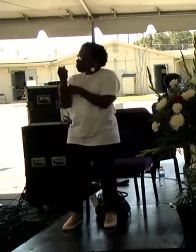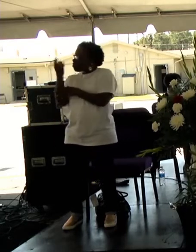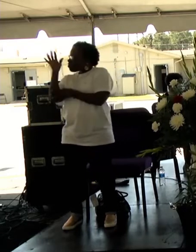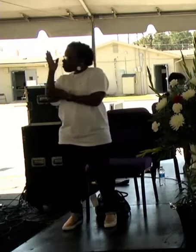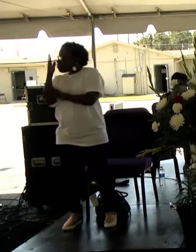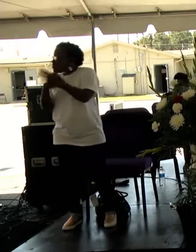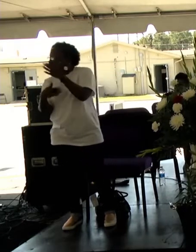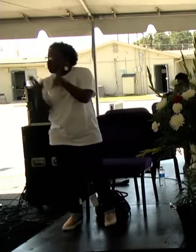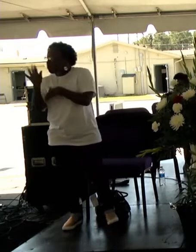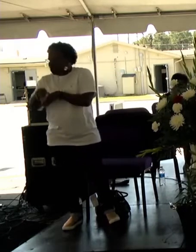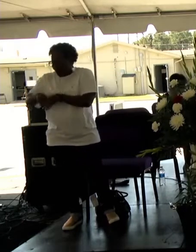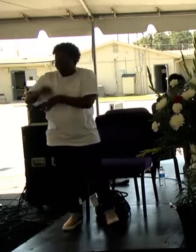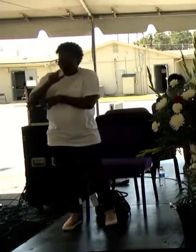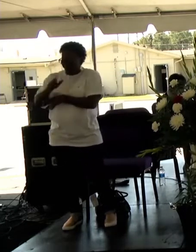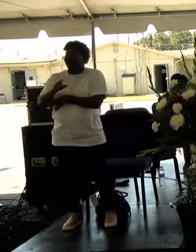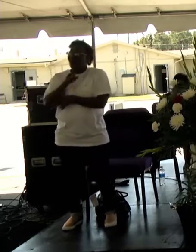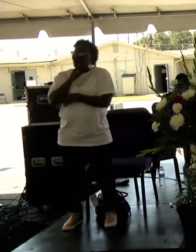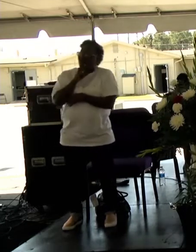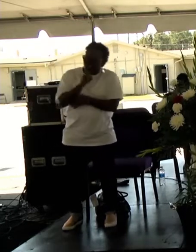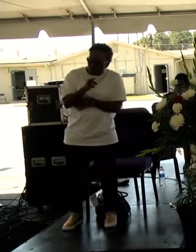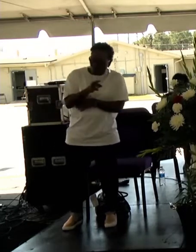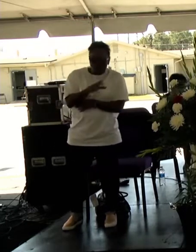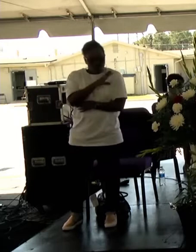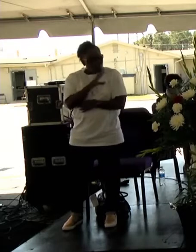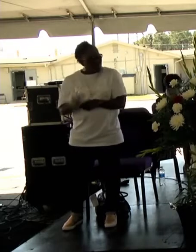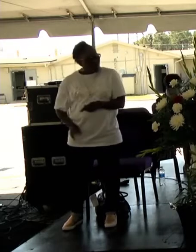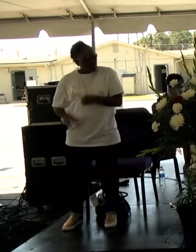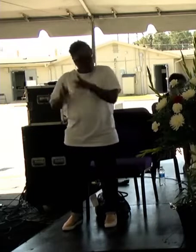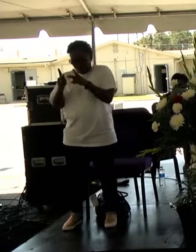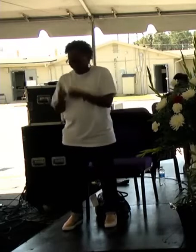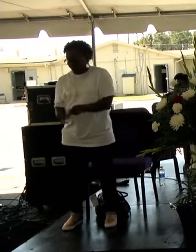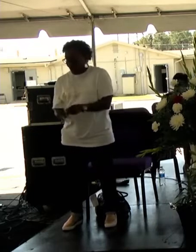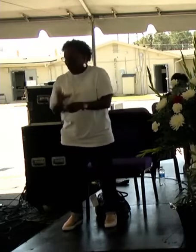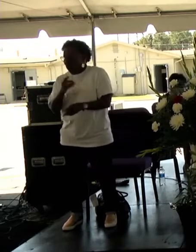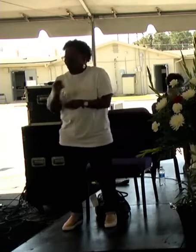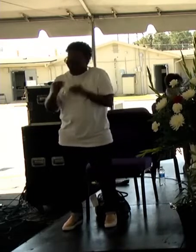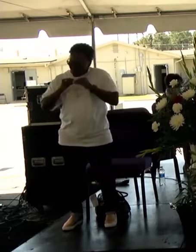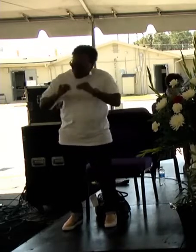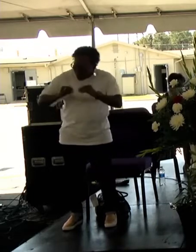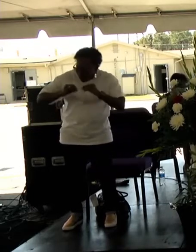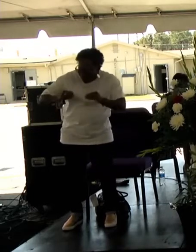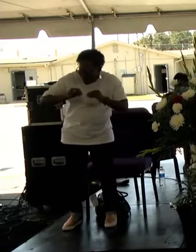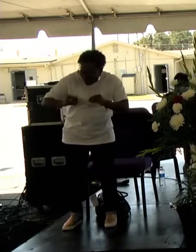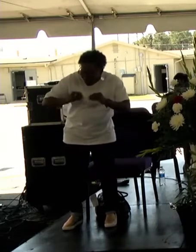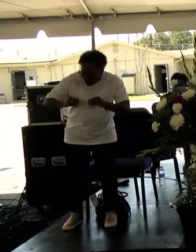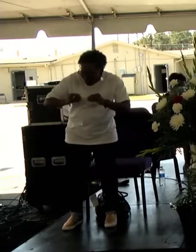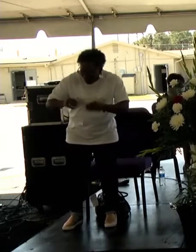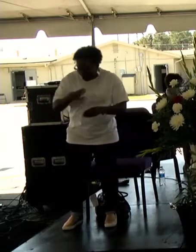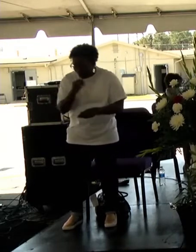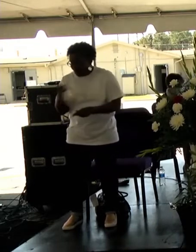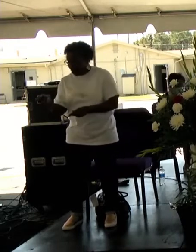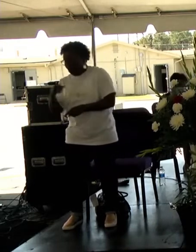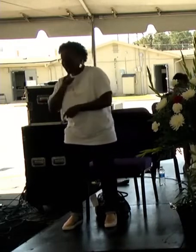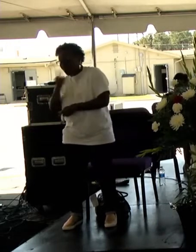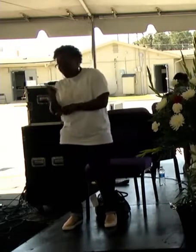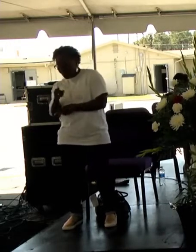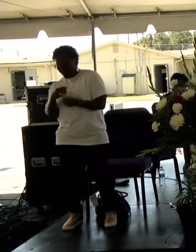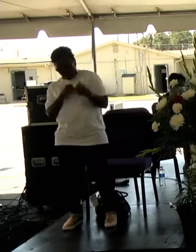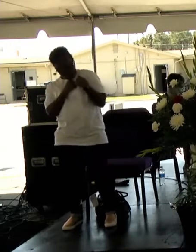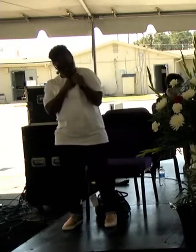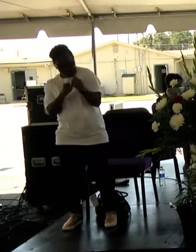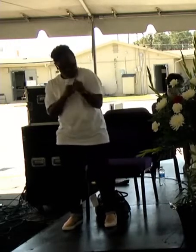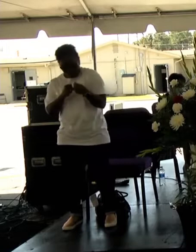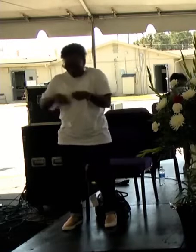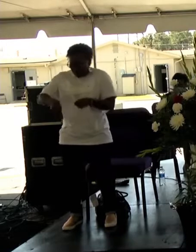something? Paul was a heavyweight Christian. He was taught at the feet of Gamaliel, and he was a Pharisee of Pharisees.